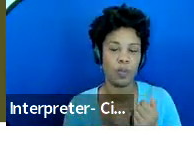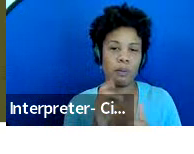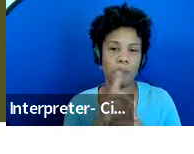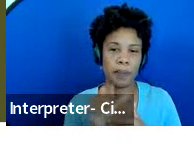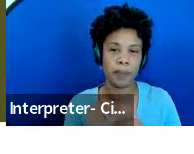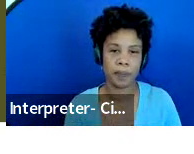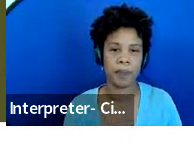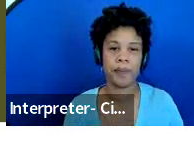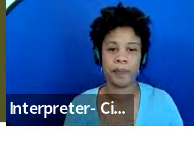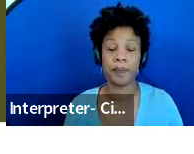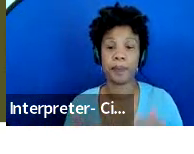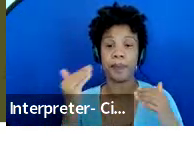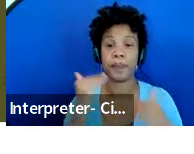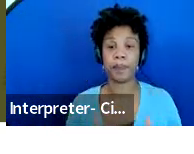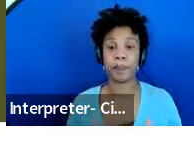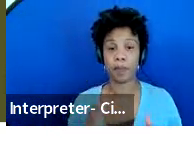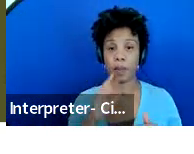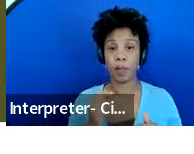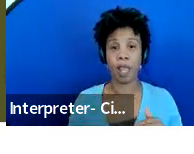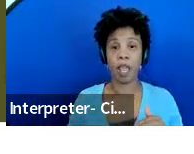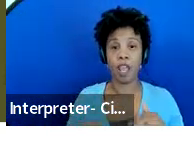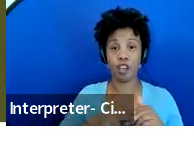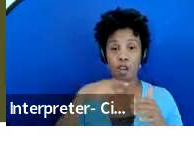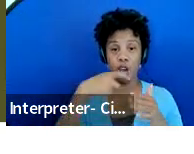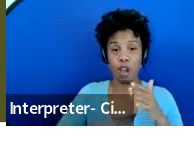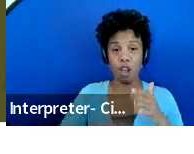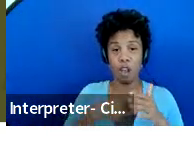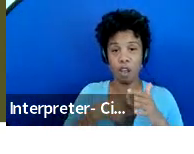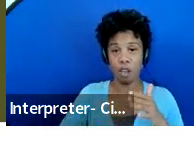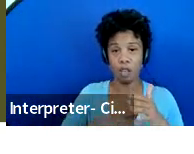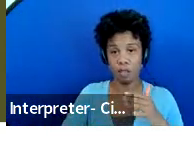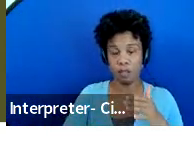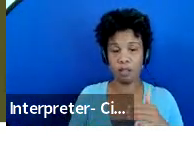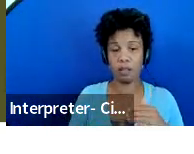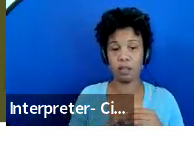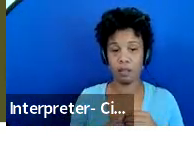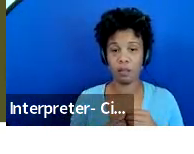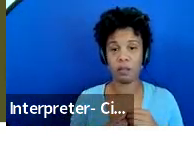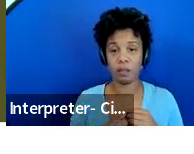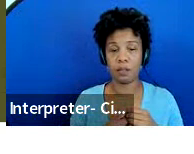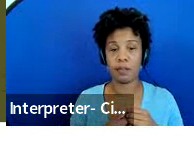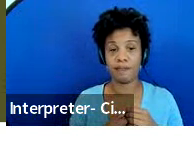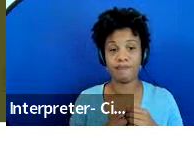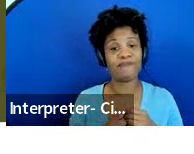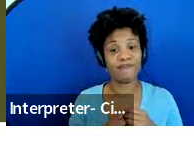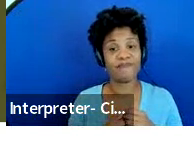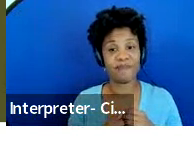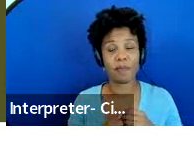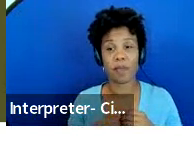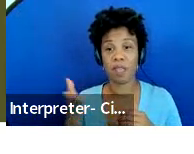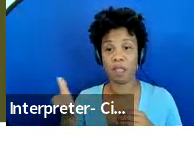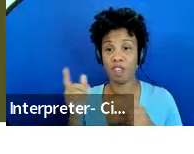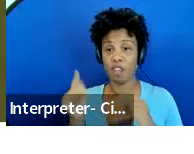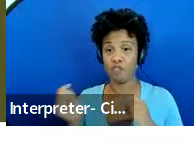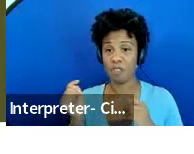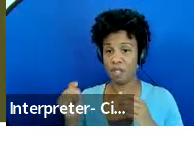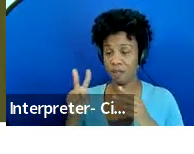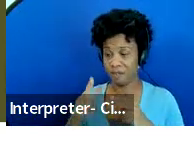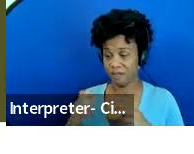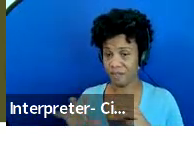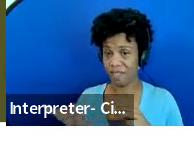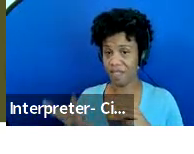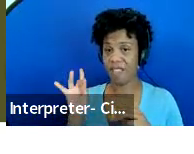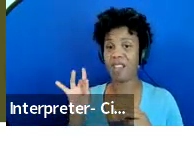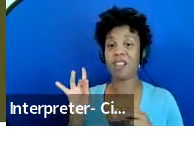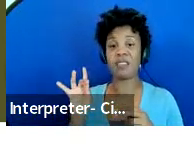disability, including in the context of healthcare. Even in Trinidad, research demonstrates financial strains